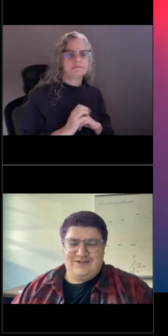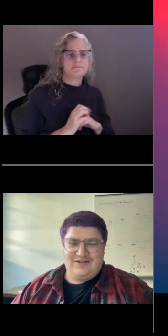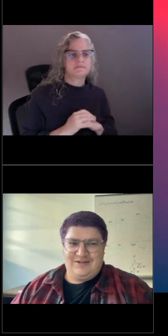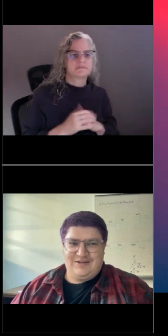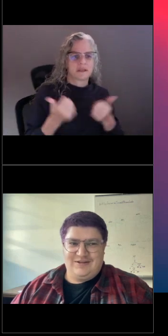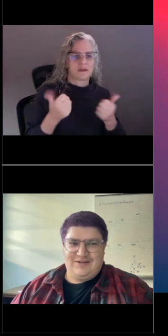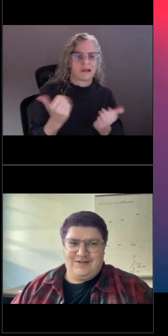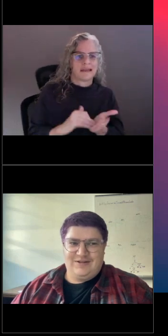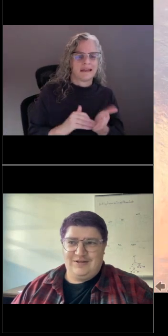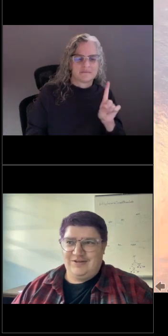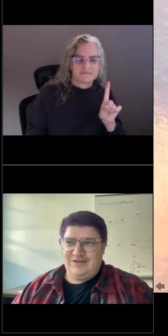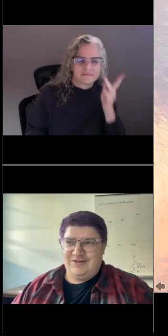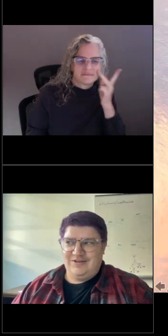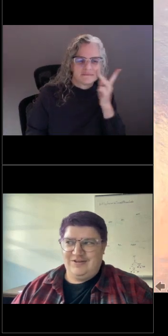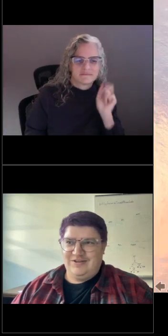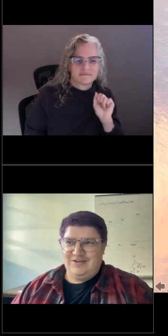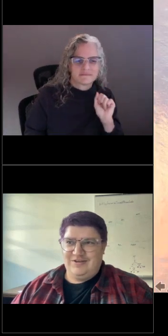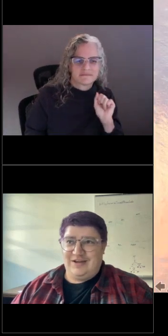again.